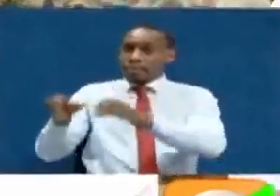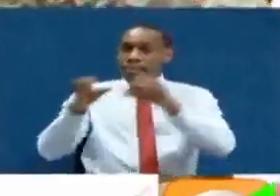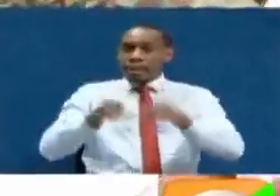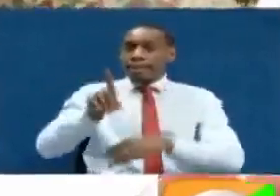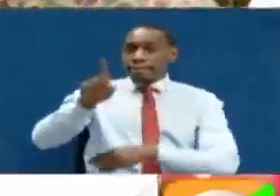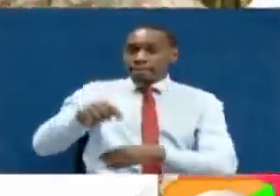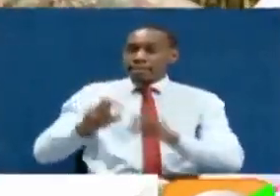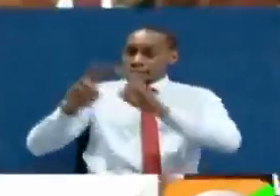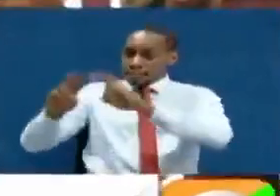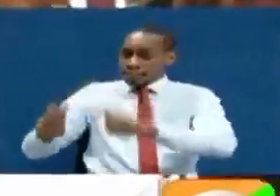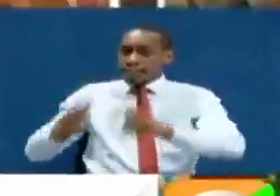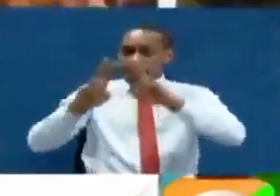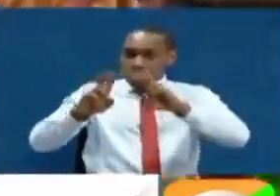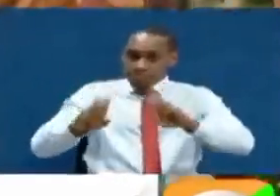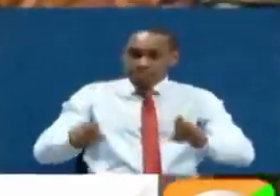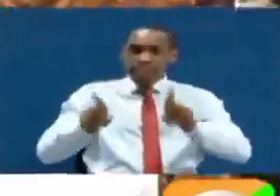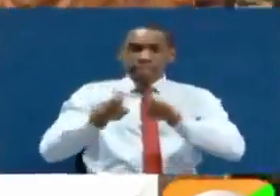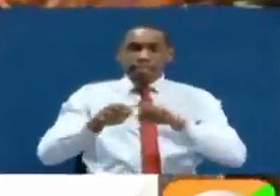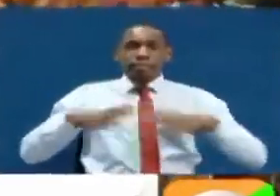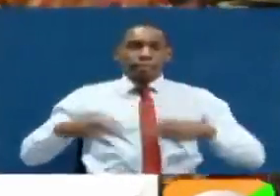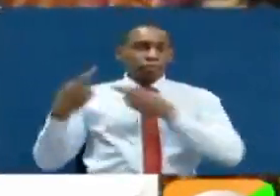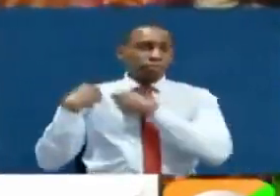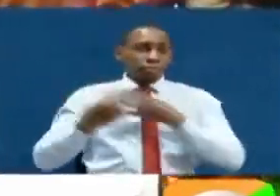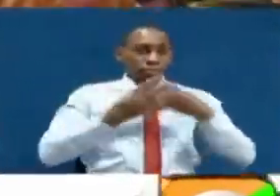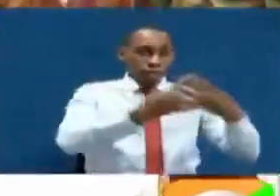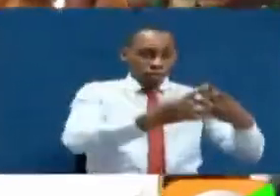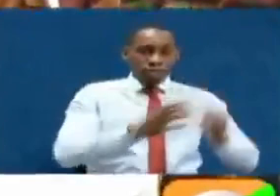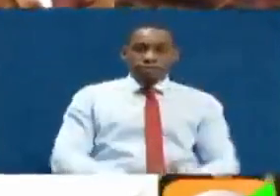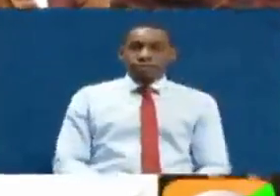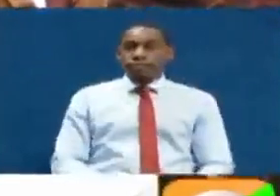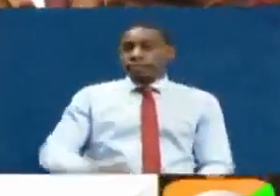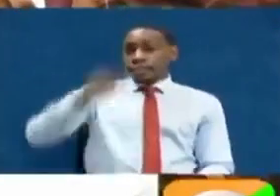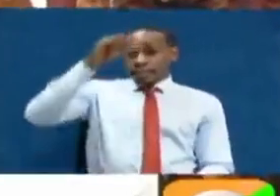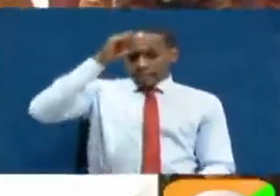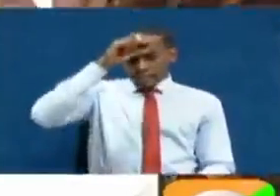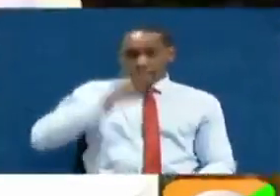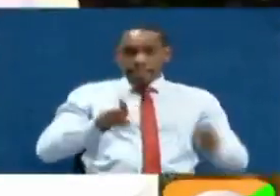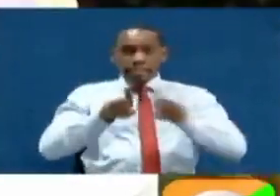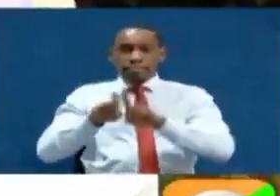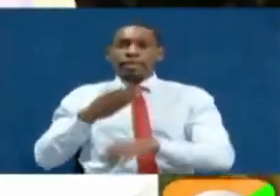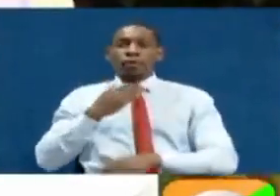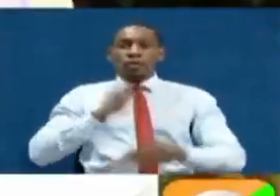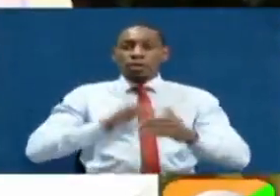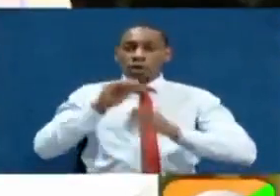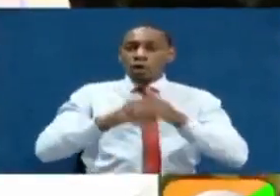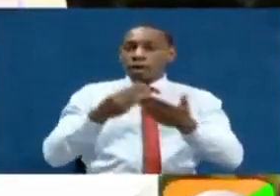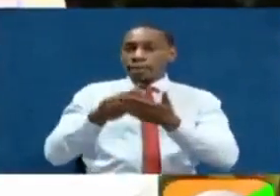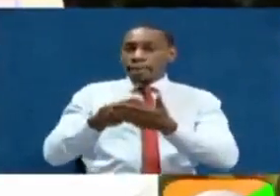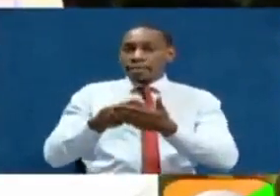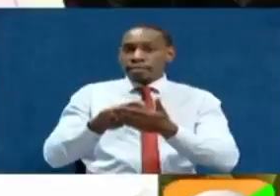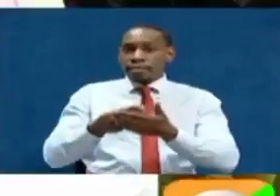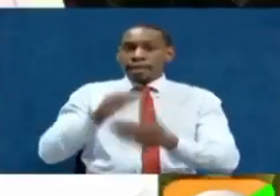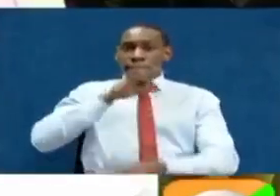companies should be investigated and the culprits prosecuted. The government also wants all money acquired